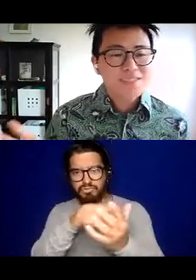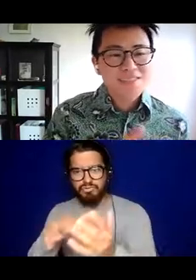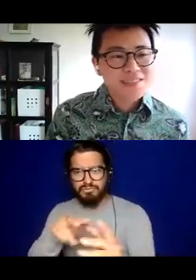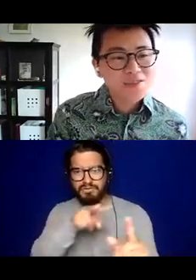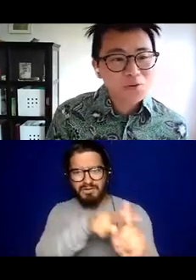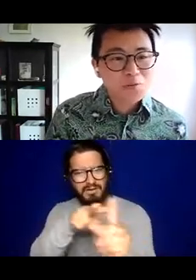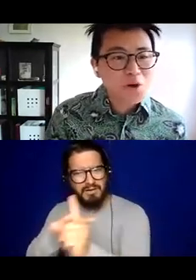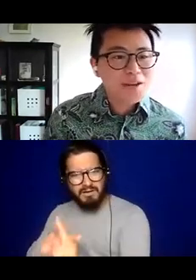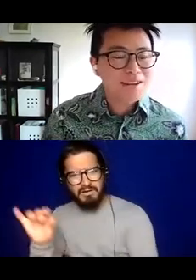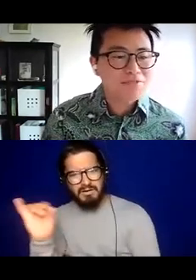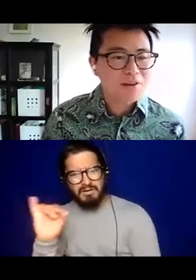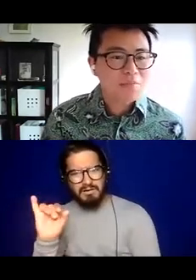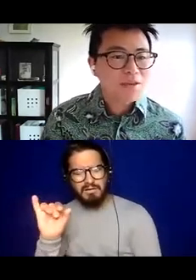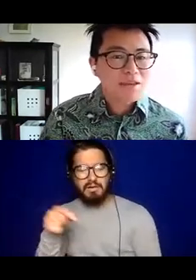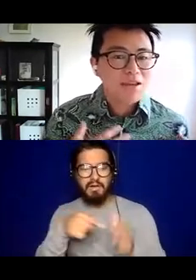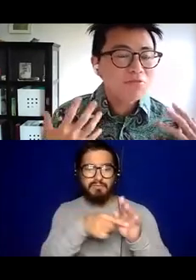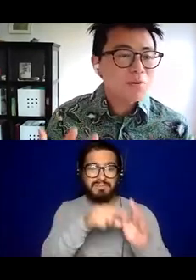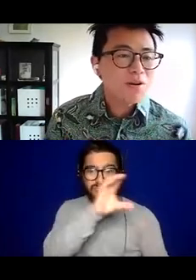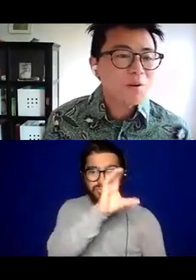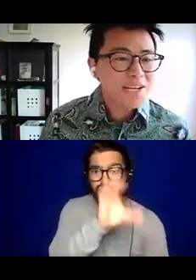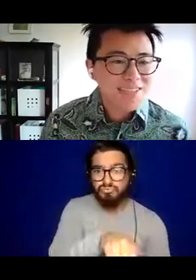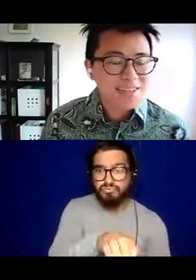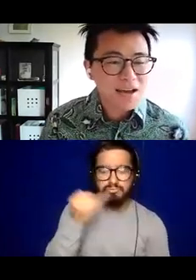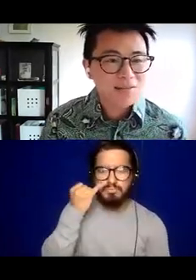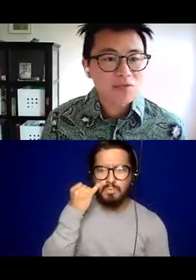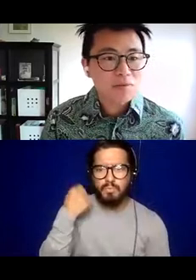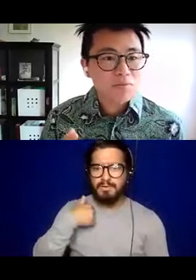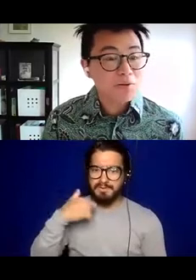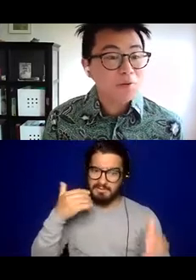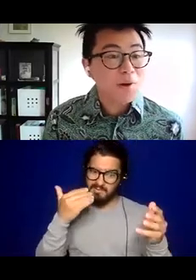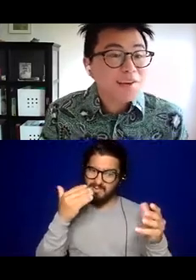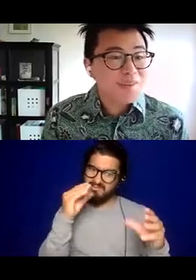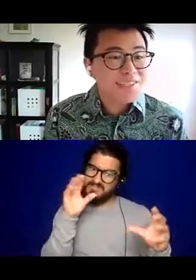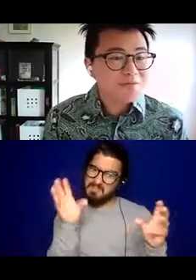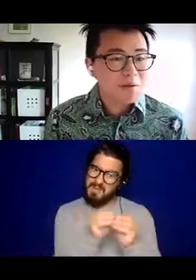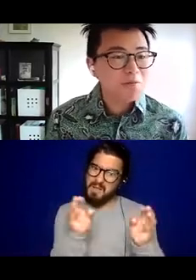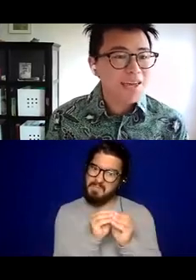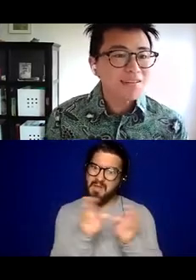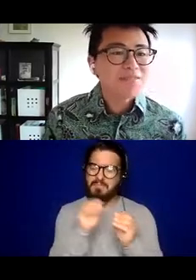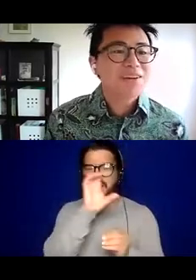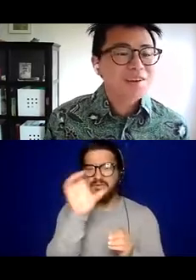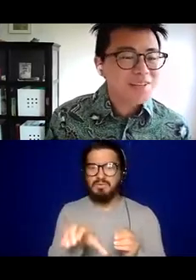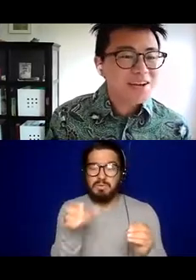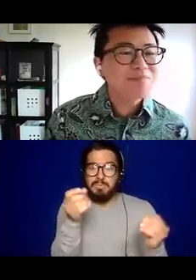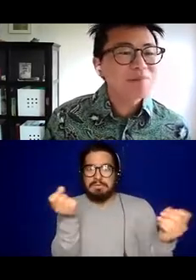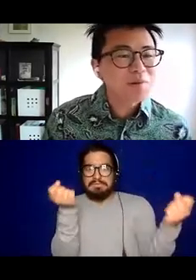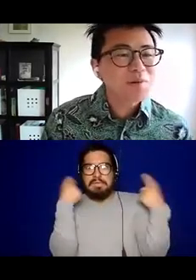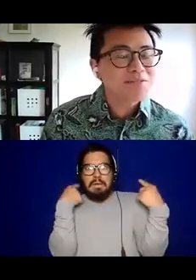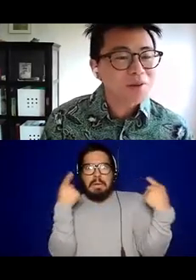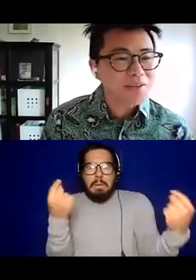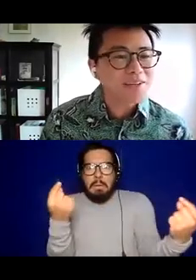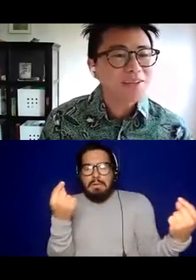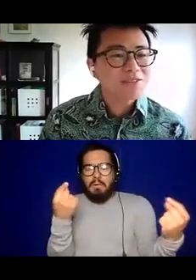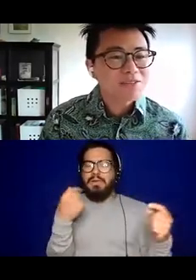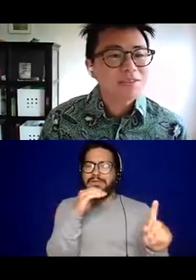For instance, the Zoom one, if we are organizing a lot on Zoom and we don't quite know what to do, maybe we can reach out to people who we